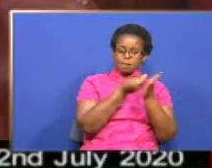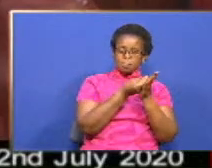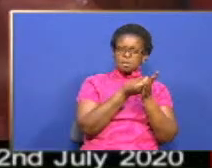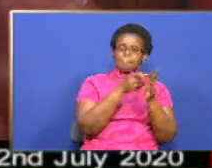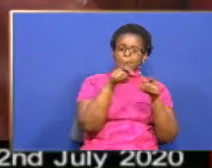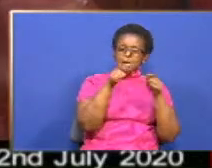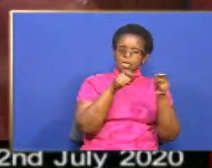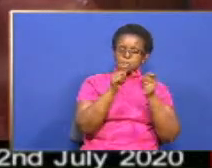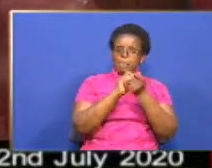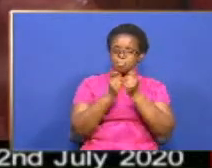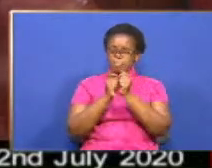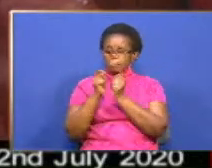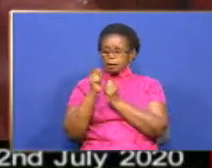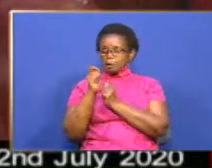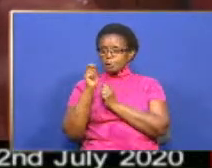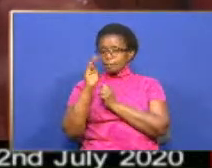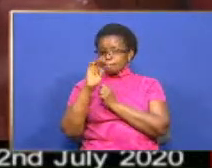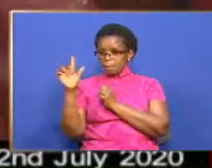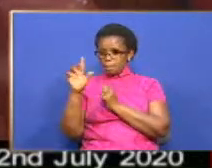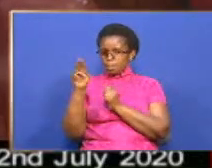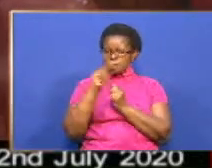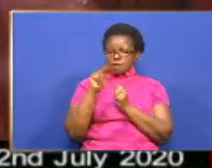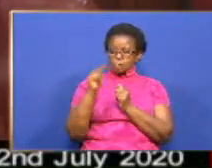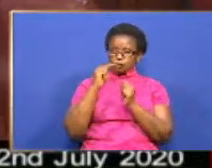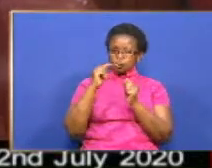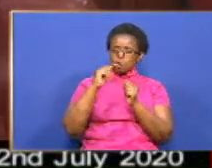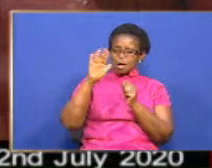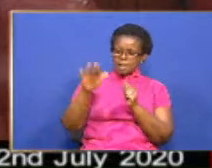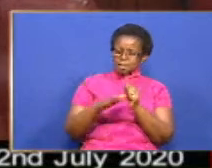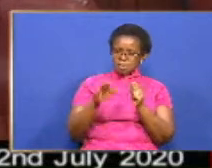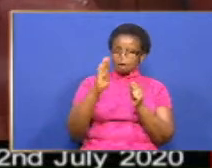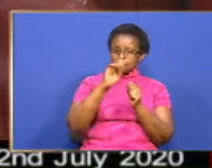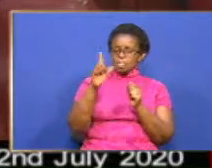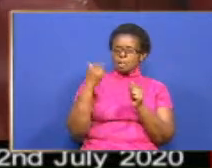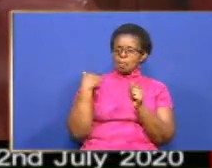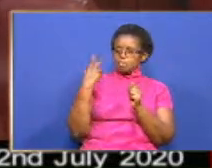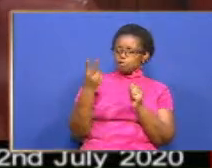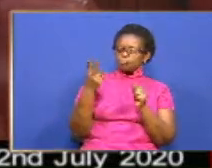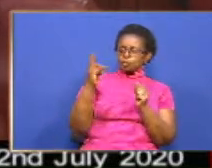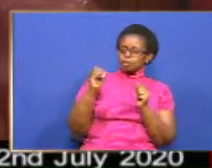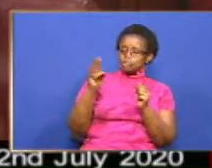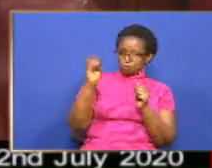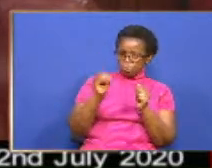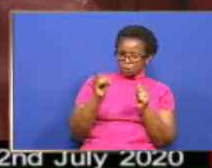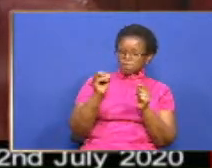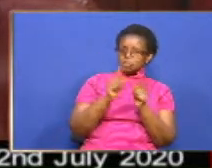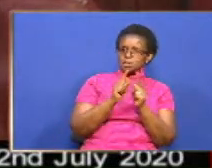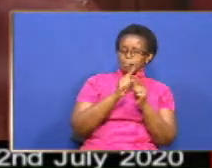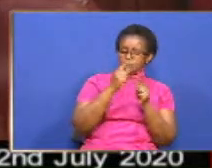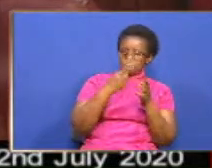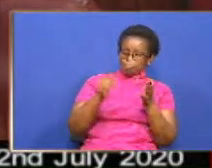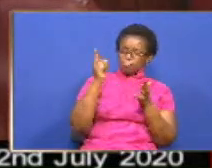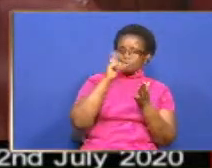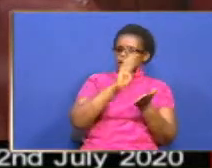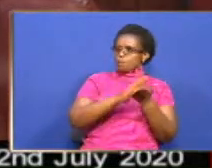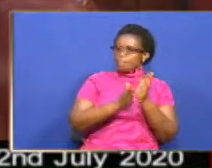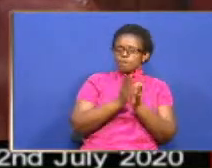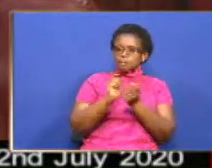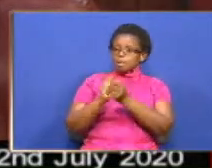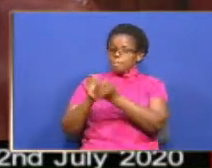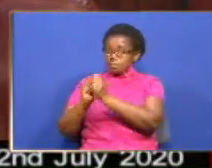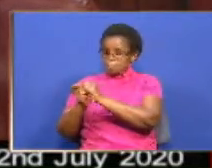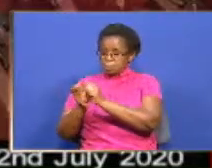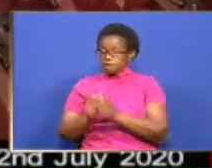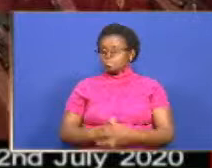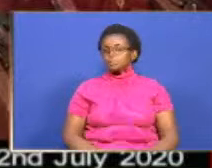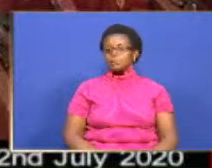Management Amendment Bill, National Assembly Bill number 2 of 2020, and its approval thereof without amendments.